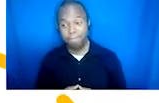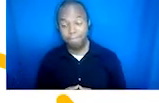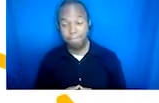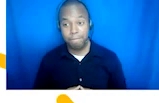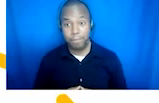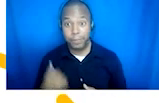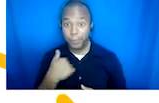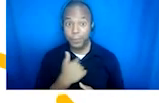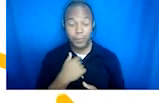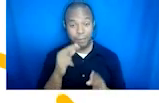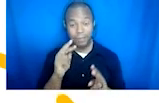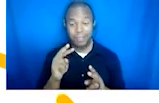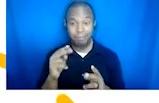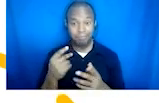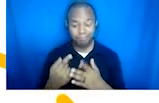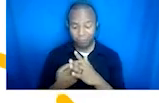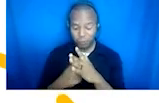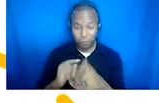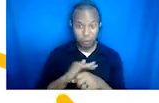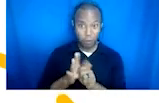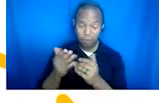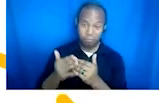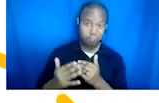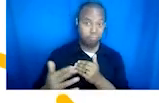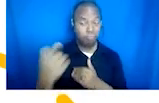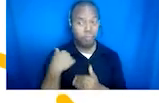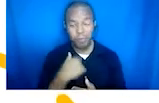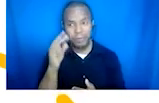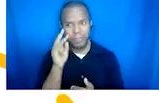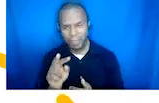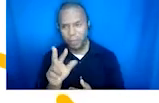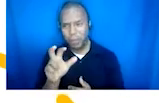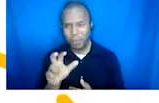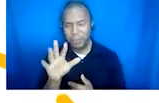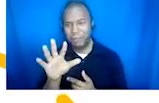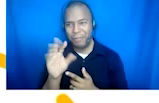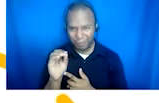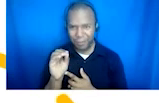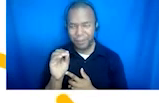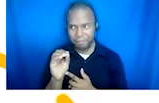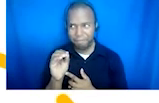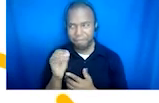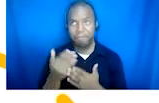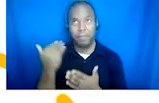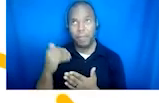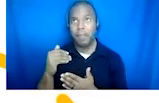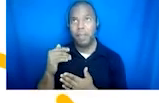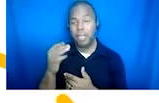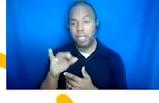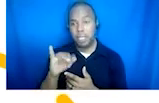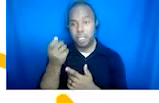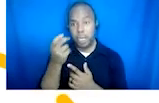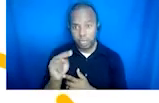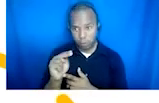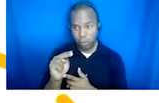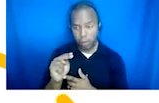saw since COVID is 350 faculty since January 21 who have become fully